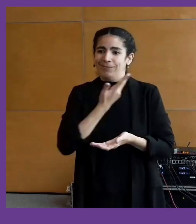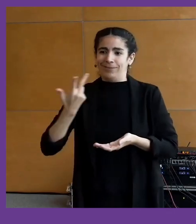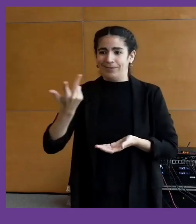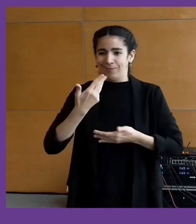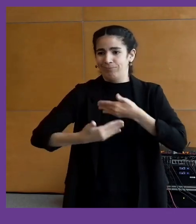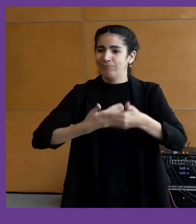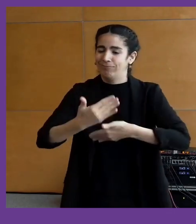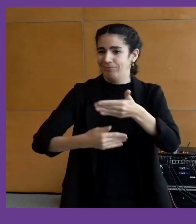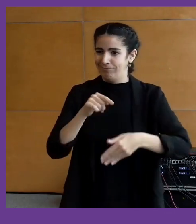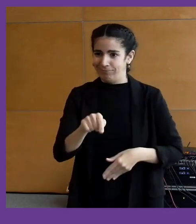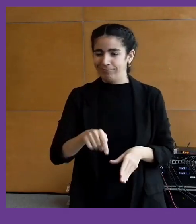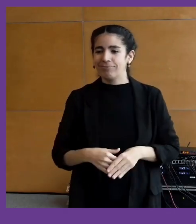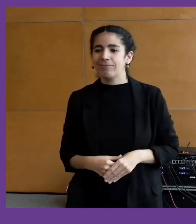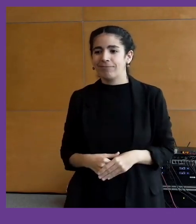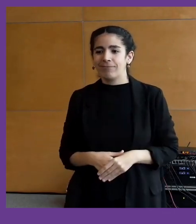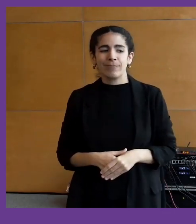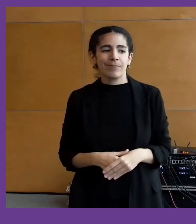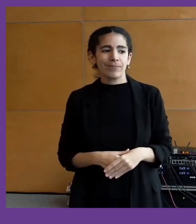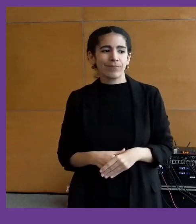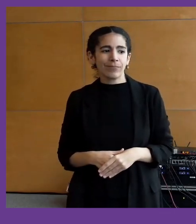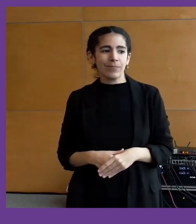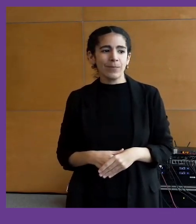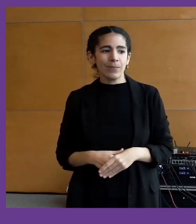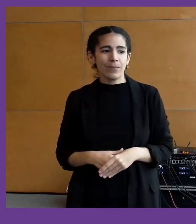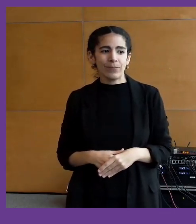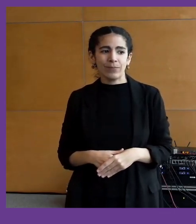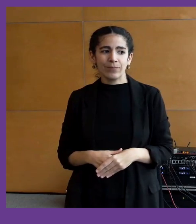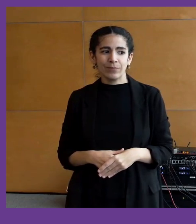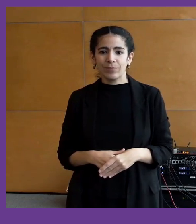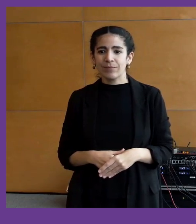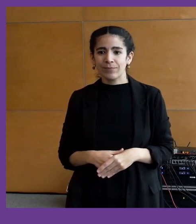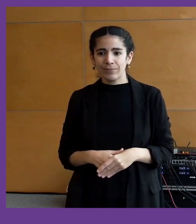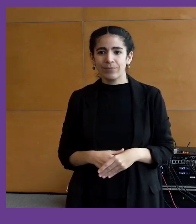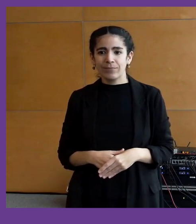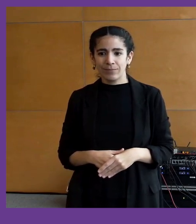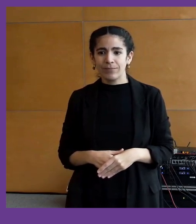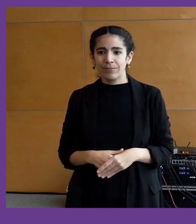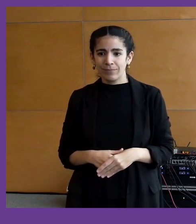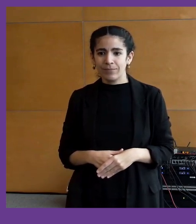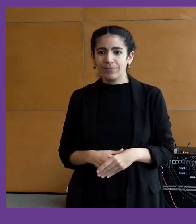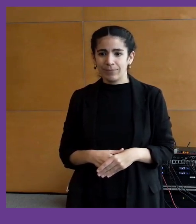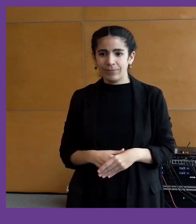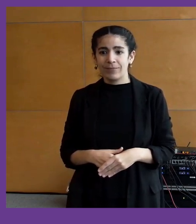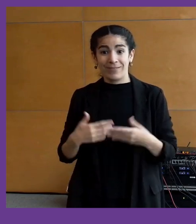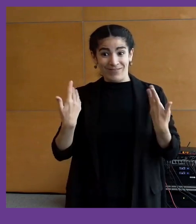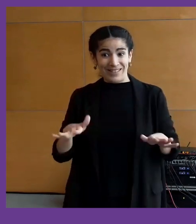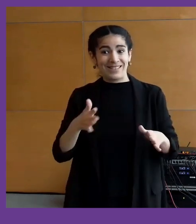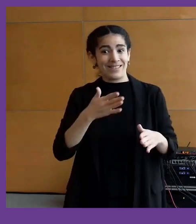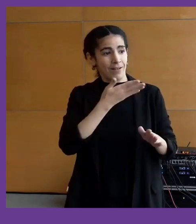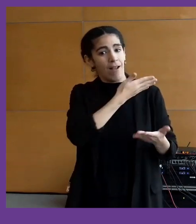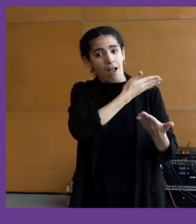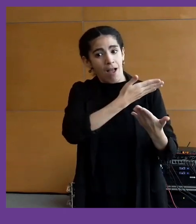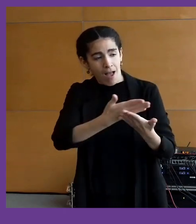as fundamental human rights. These activities are crucial for personal development and our